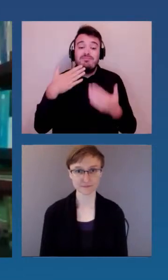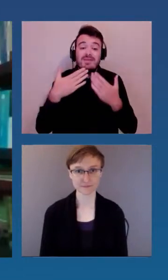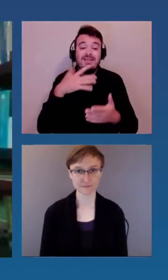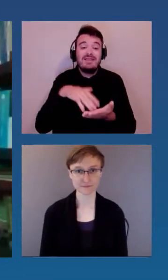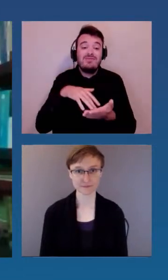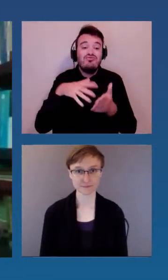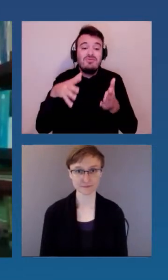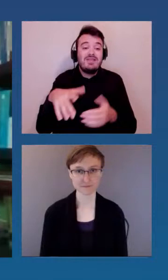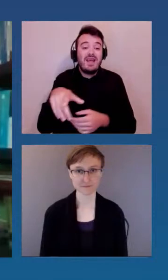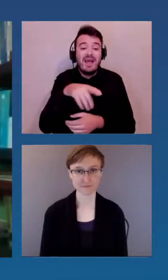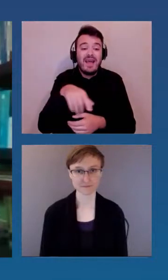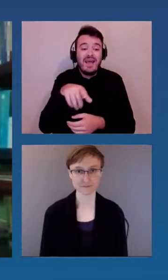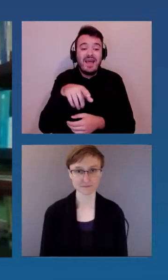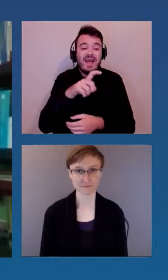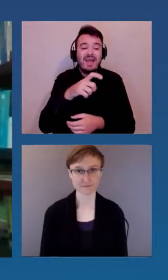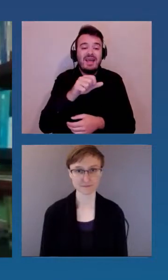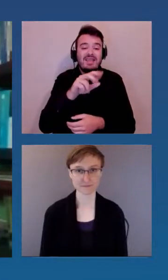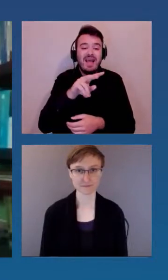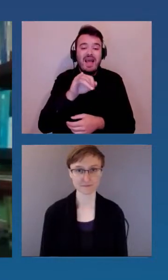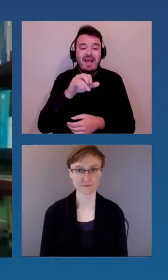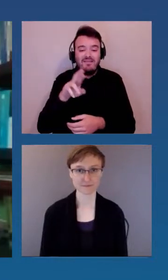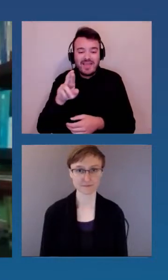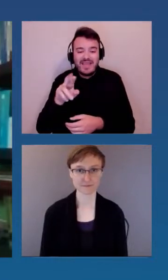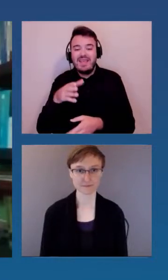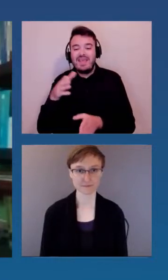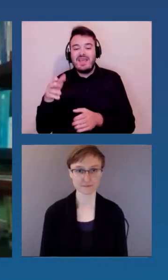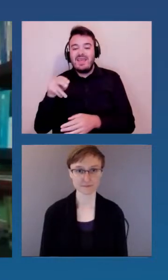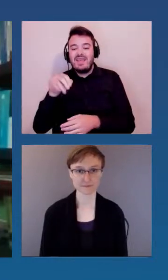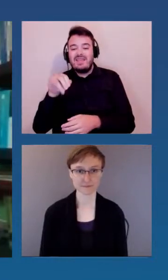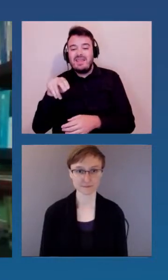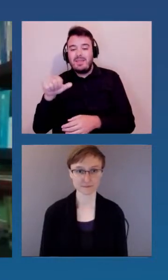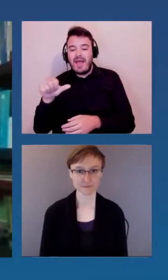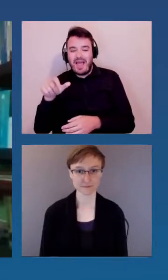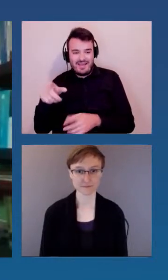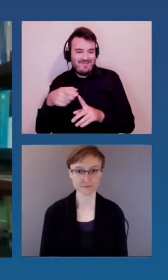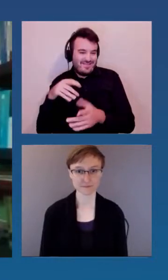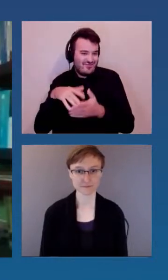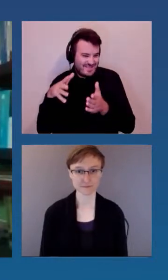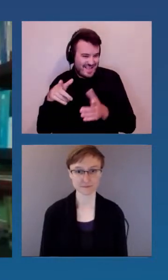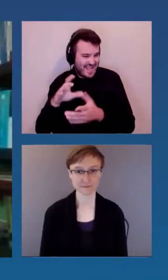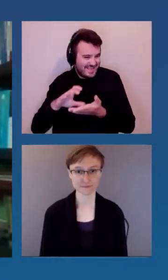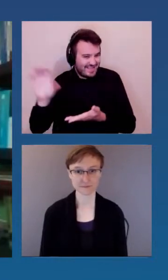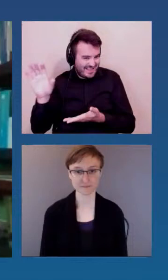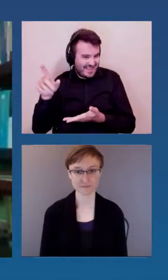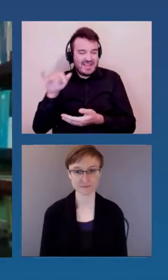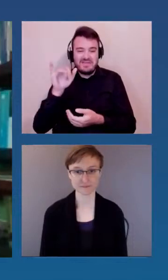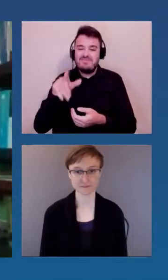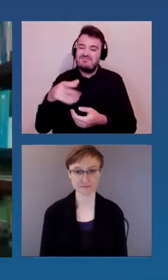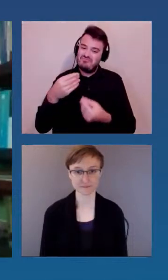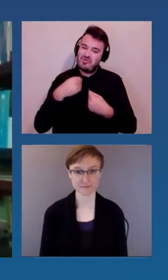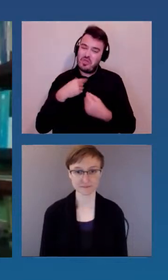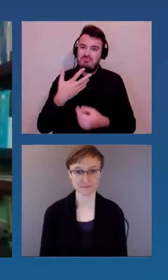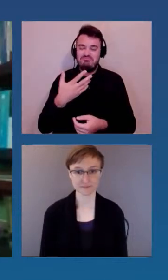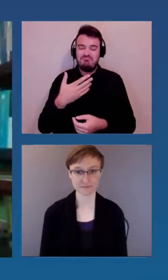Madame Bourgeois, vous êtes encore en sourdine. Voilà. Ça va mieux maintenant? Oui, c'est